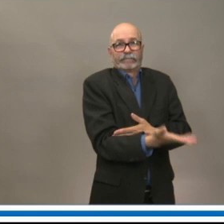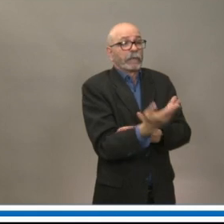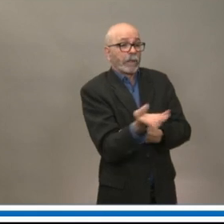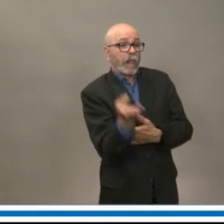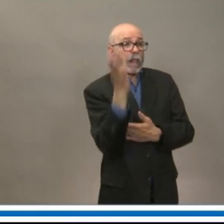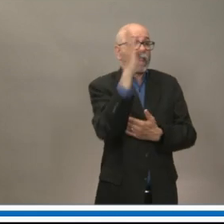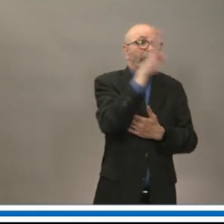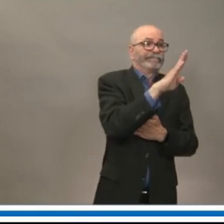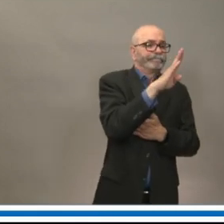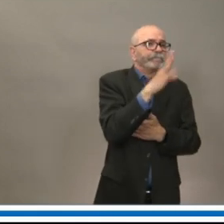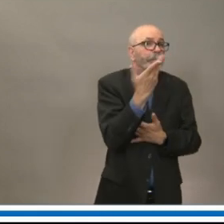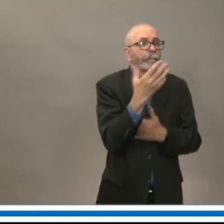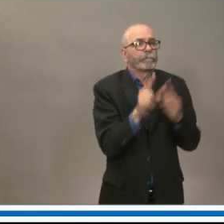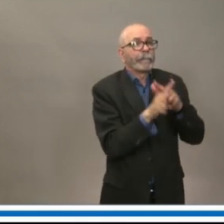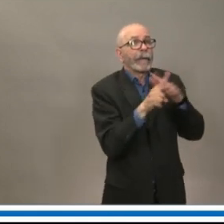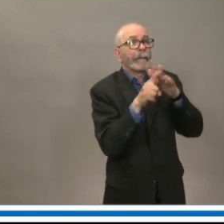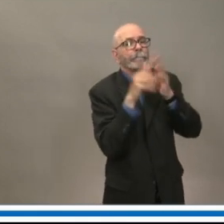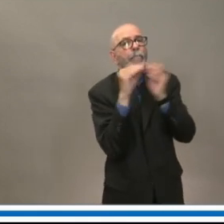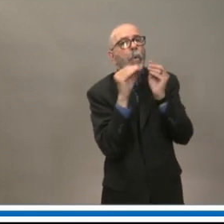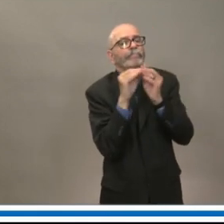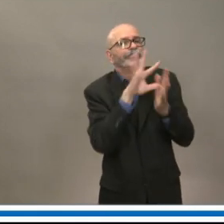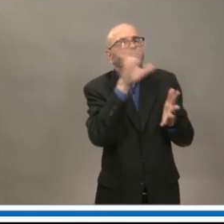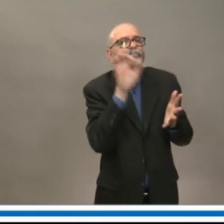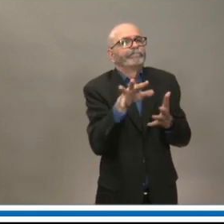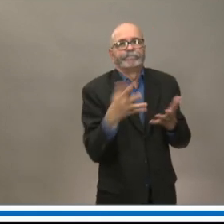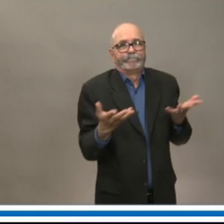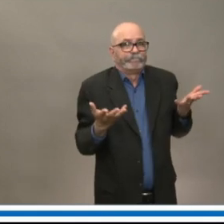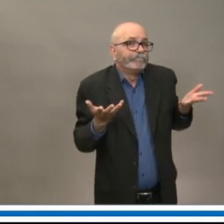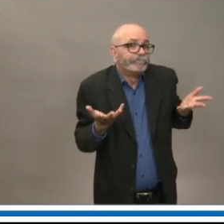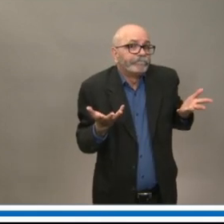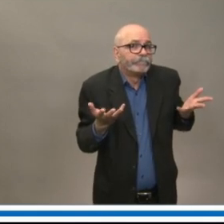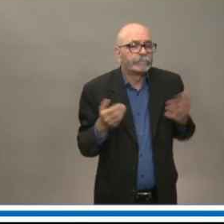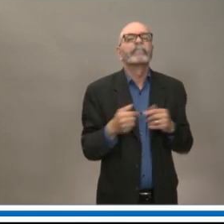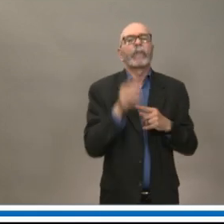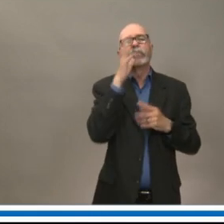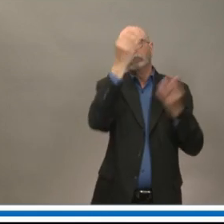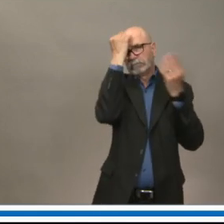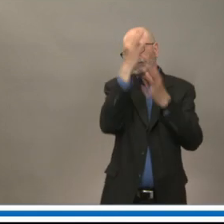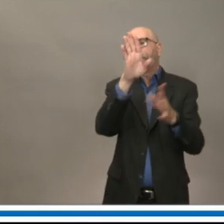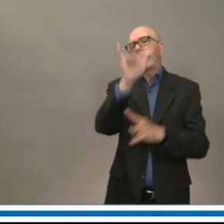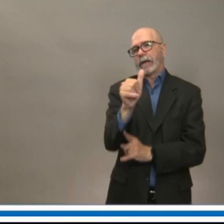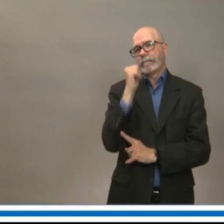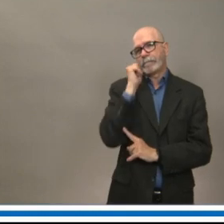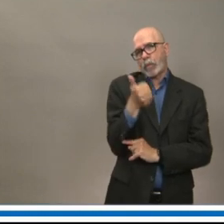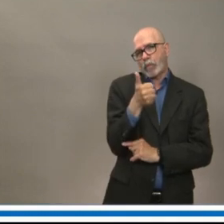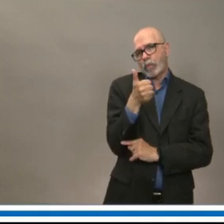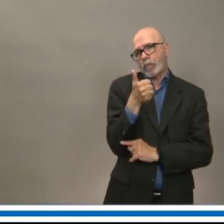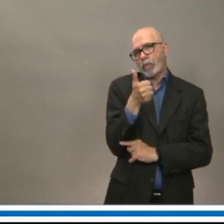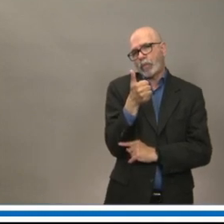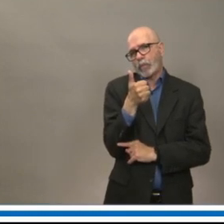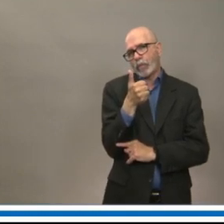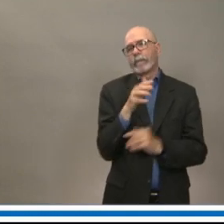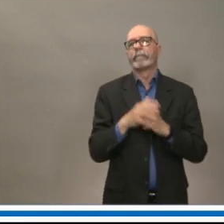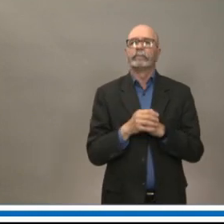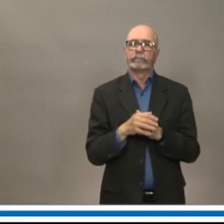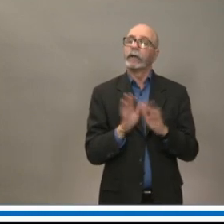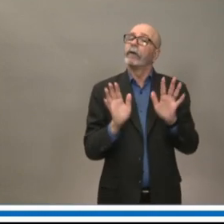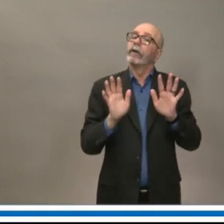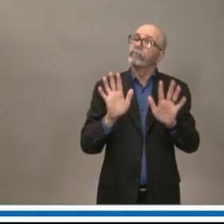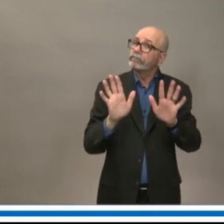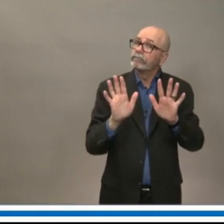but any of those would be included in tomorrow's number. So I think it's important for folks to understand there